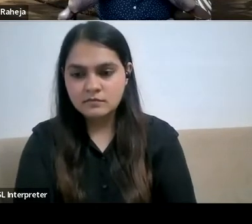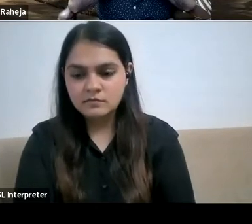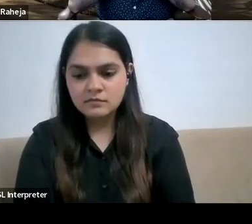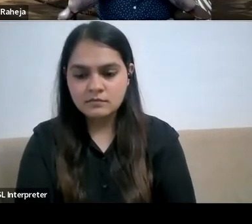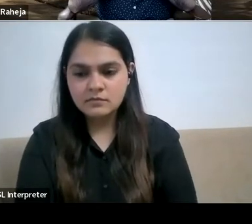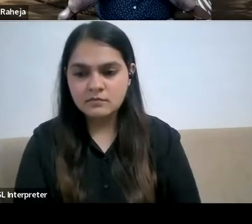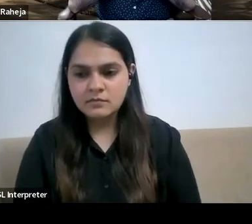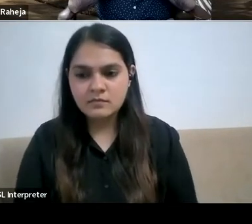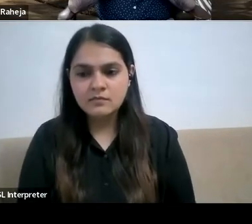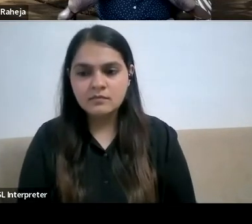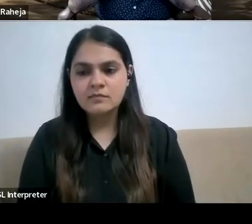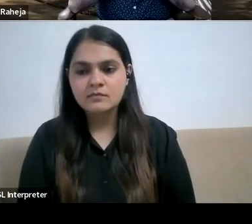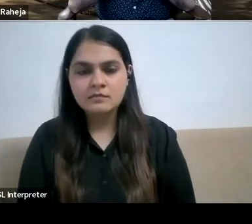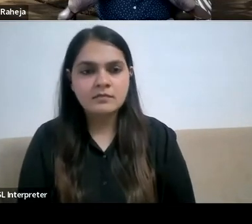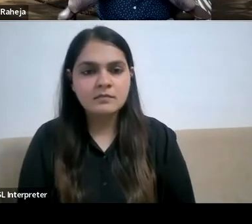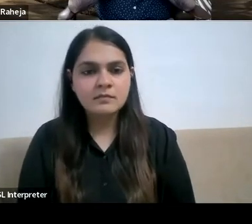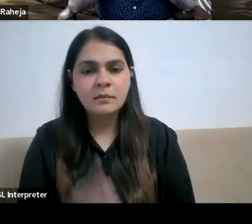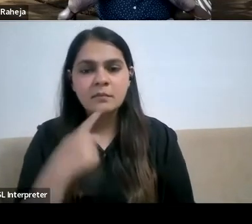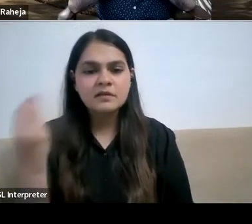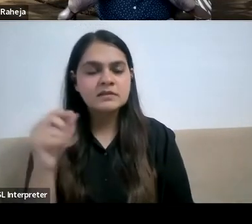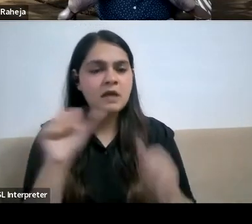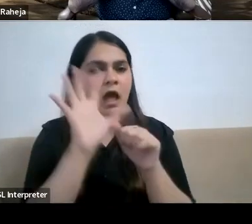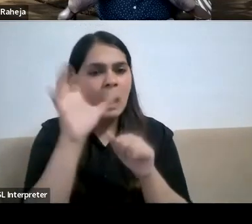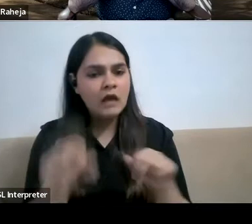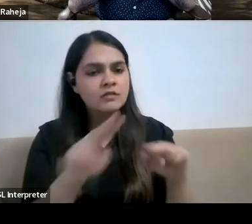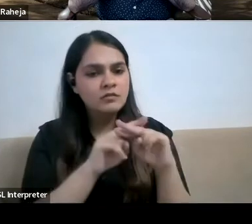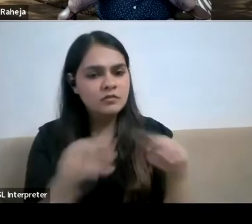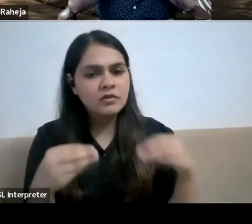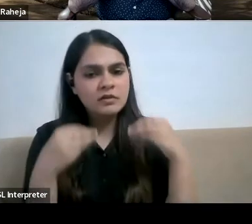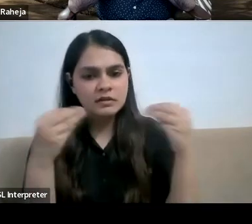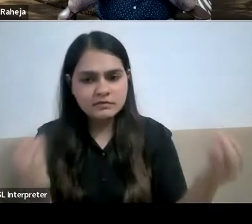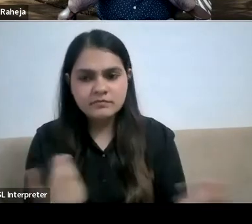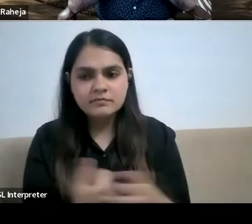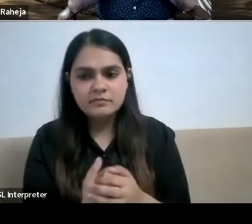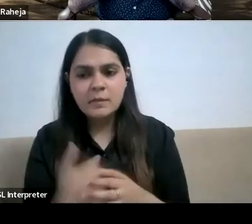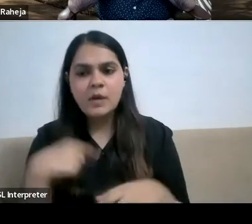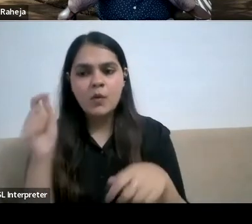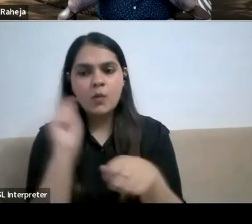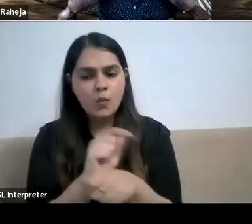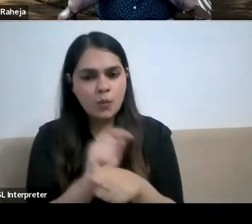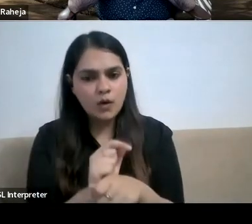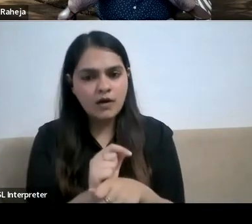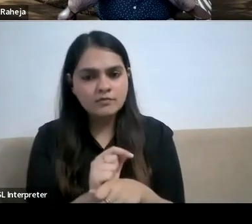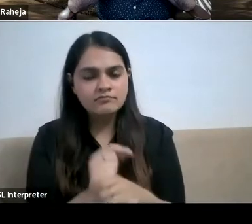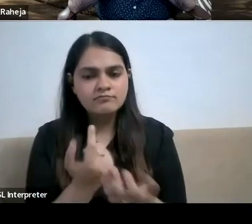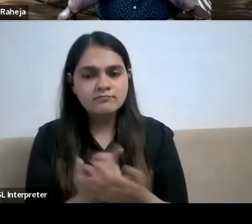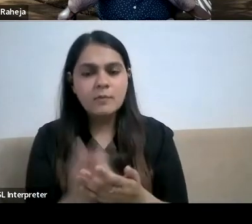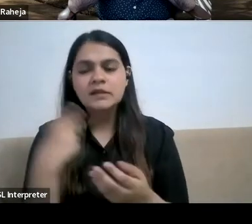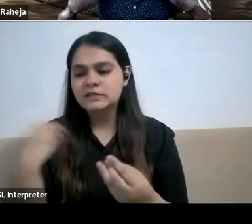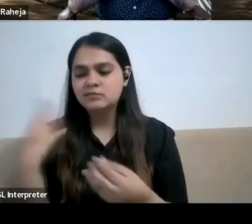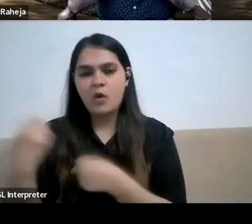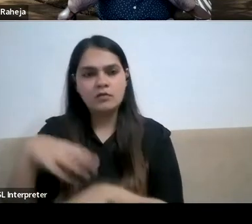have that be accessible to everyone. So we worked with a couple of